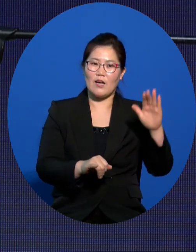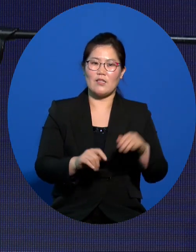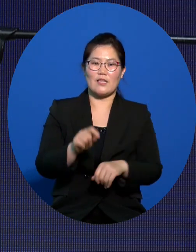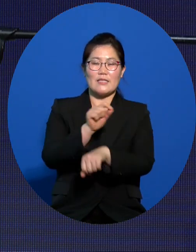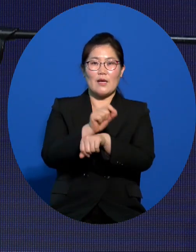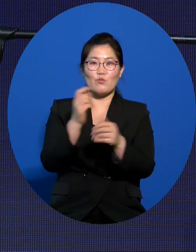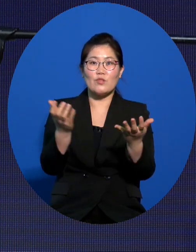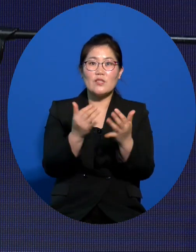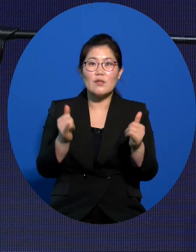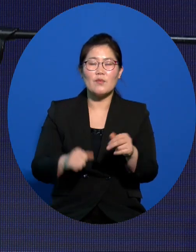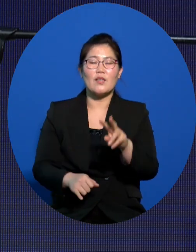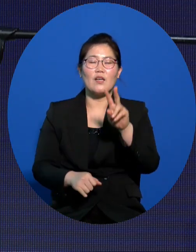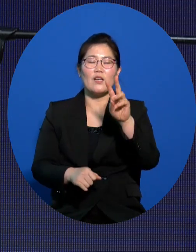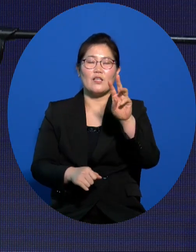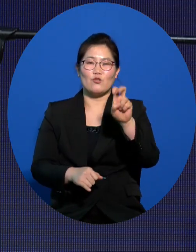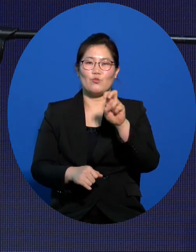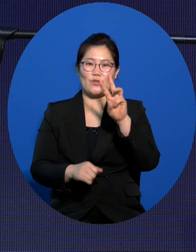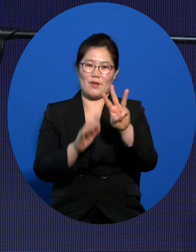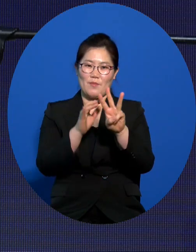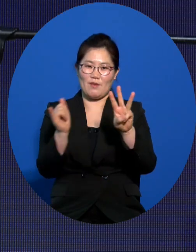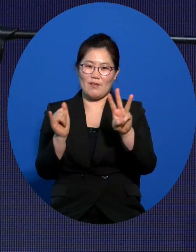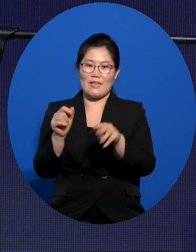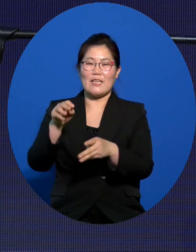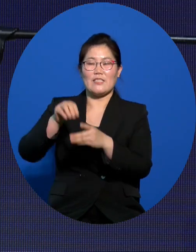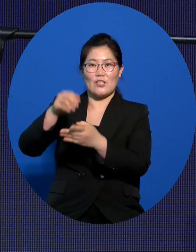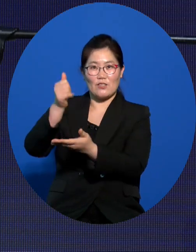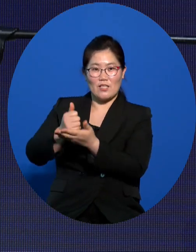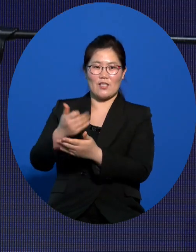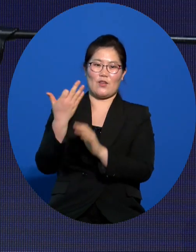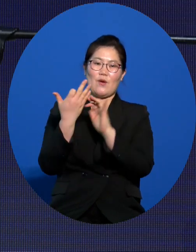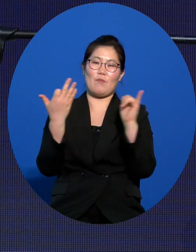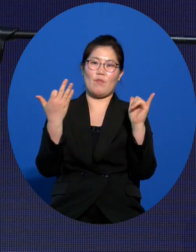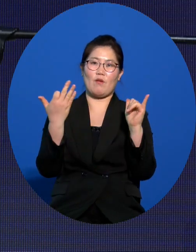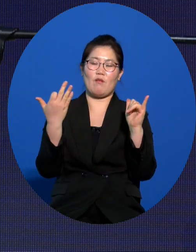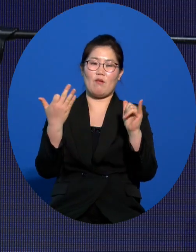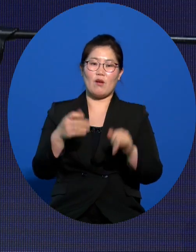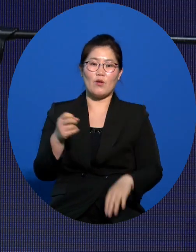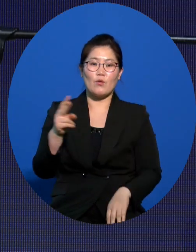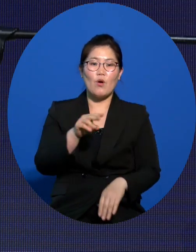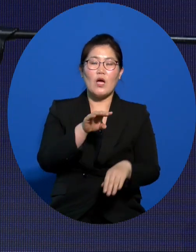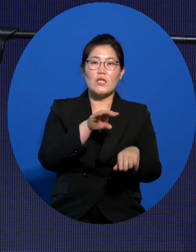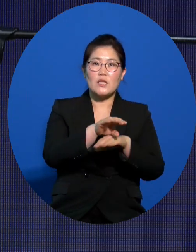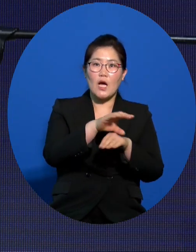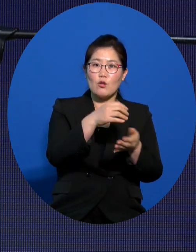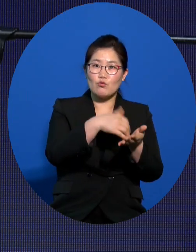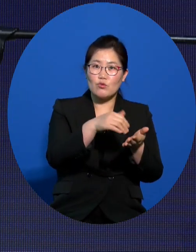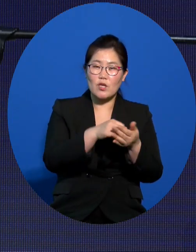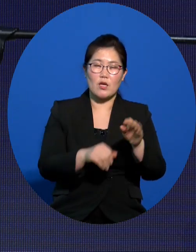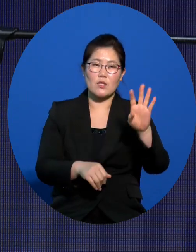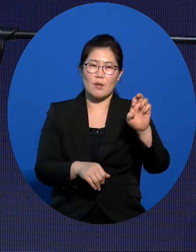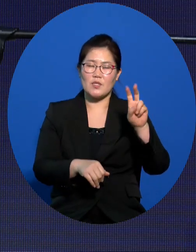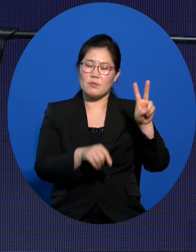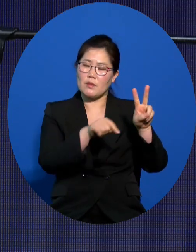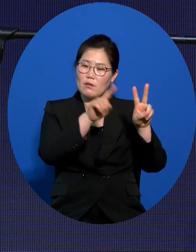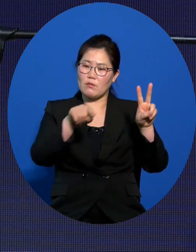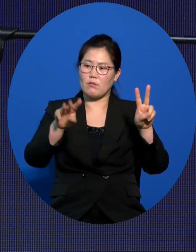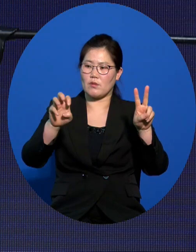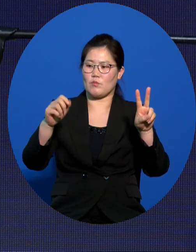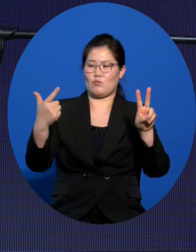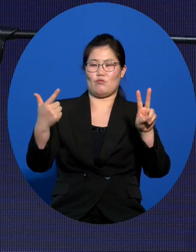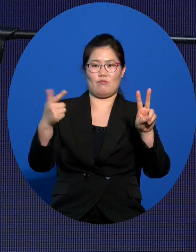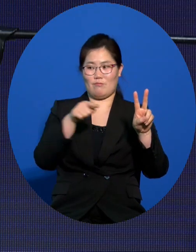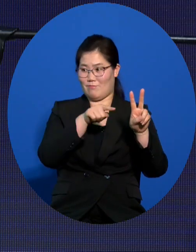The number of vehicles are a total of 32 to 36. Why does it vary, 32 to